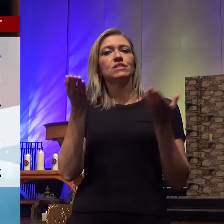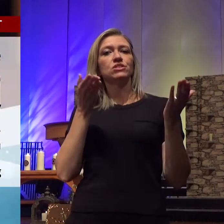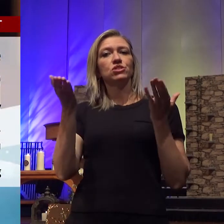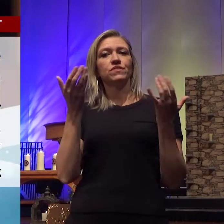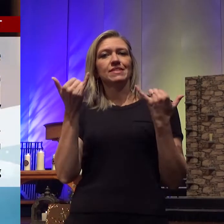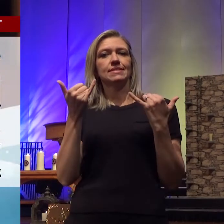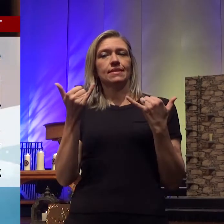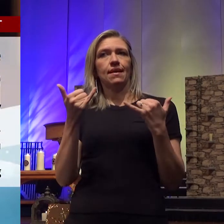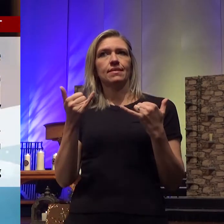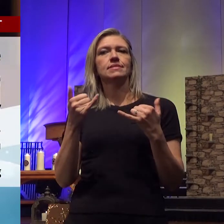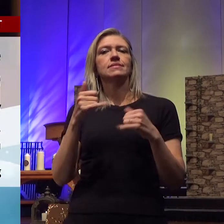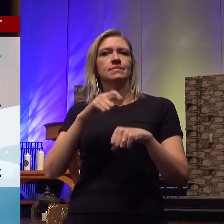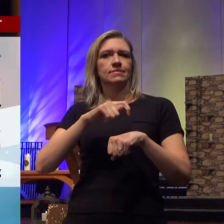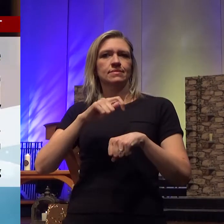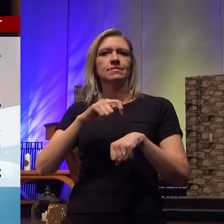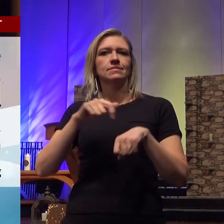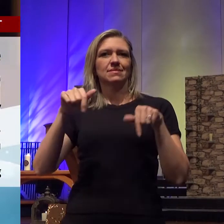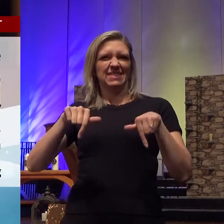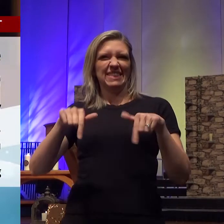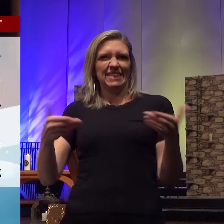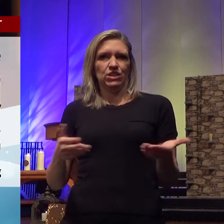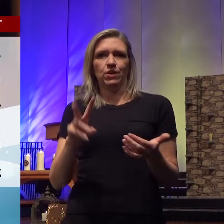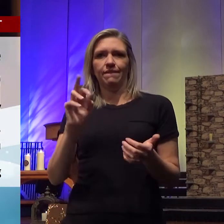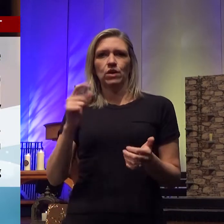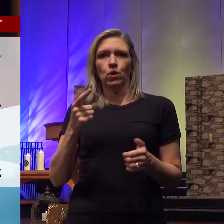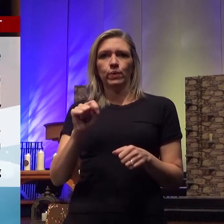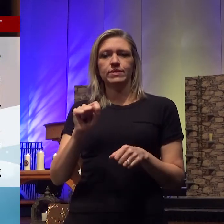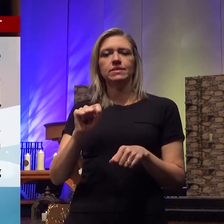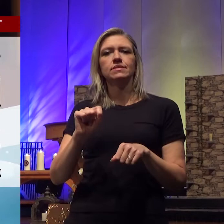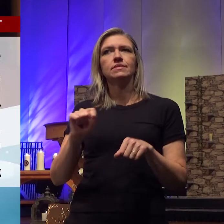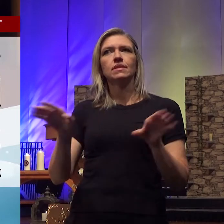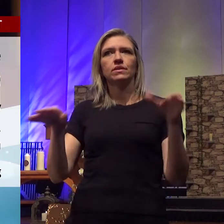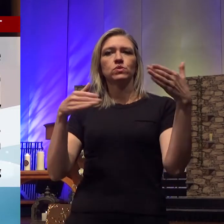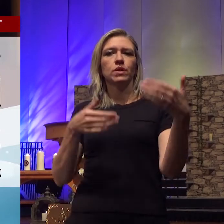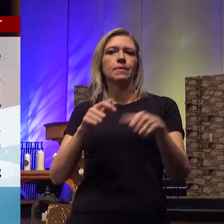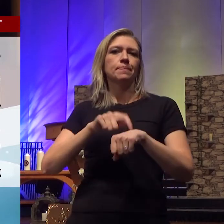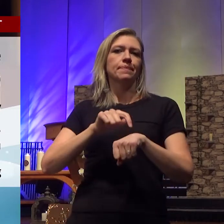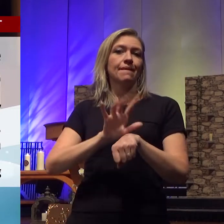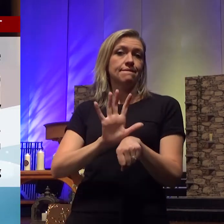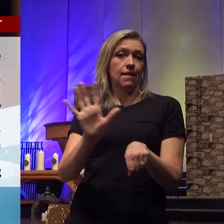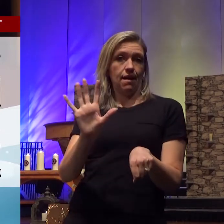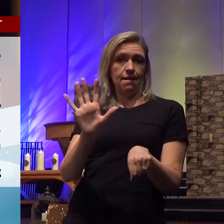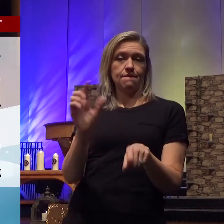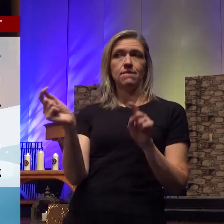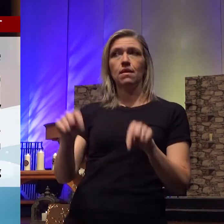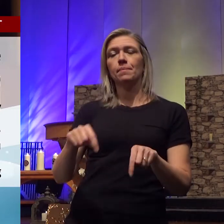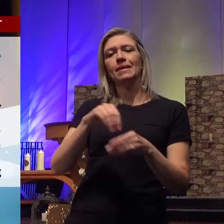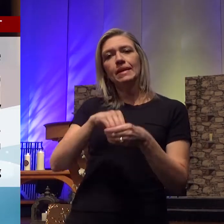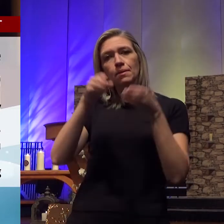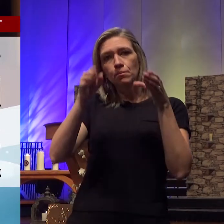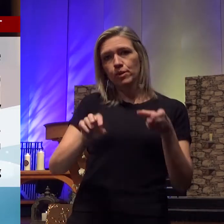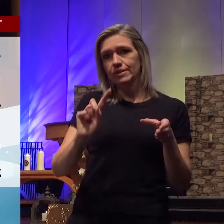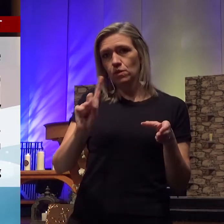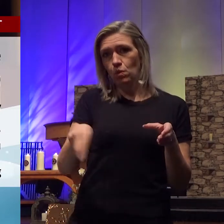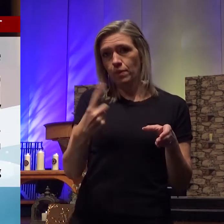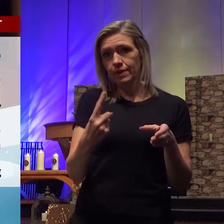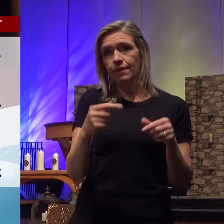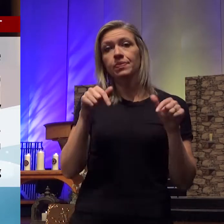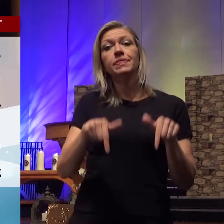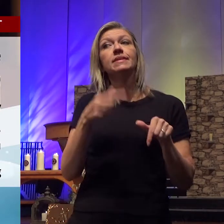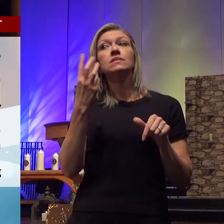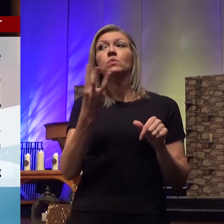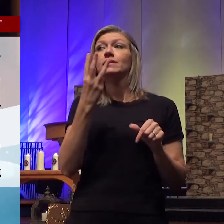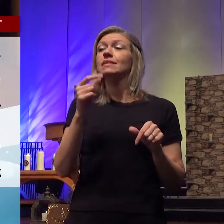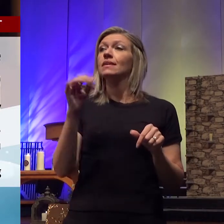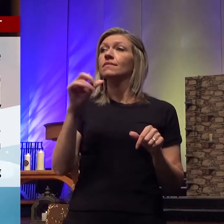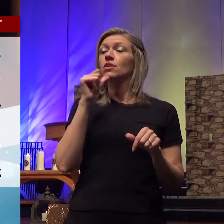It's a wonderful contemplative service. Happens in our Vote Auditorium at 5 p.m. So come back. It's in-person only. And this Wednesday, if you're not